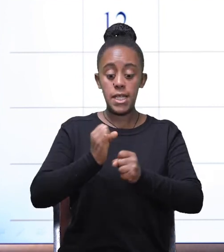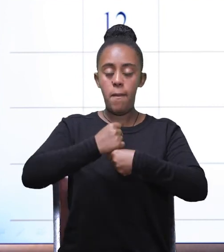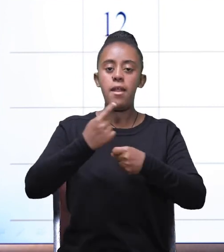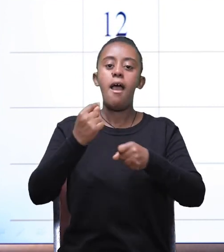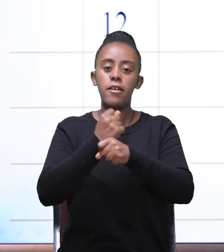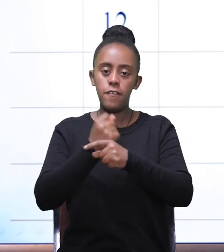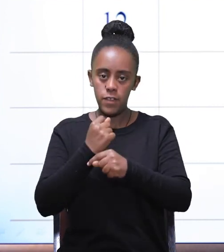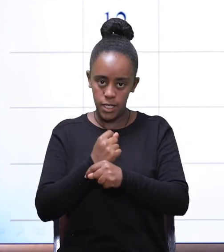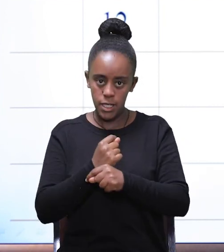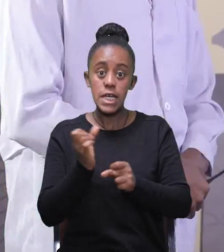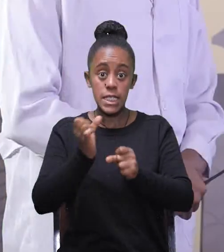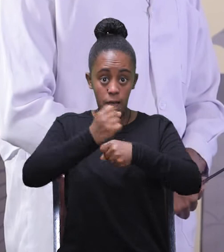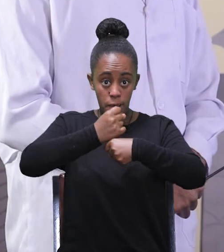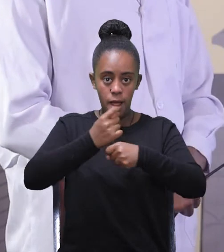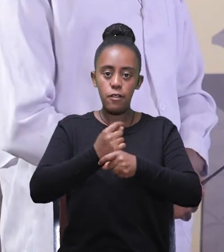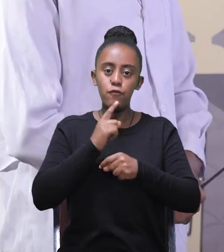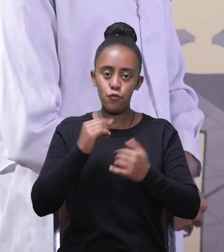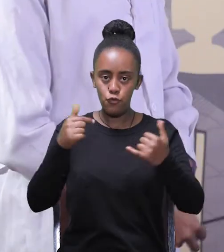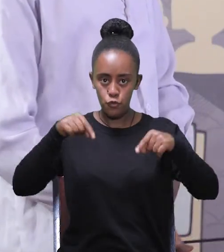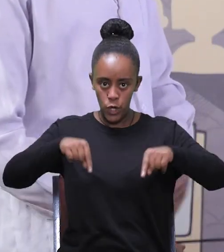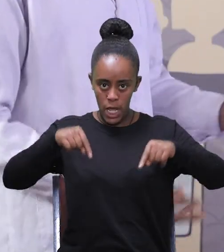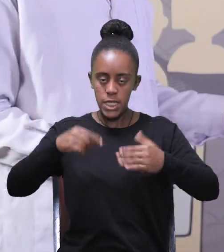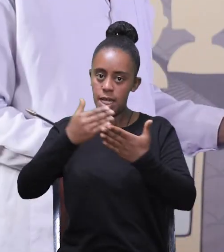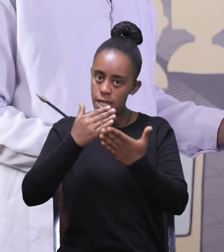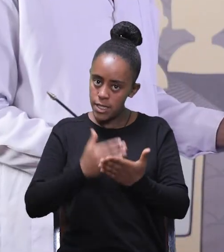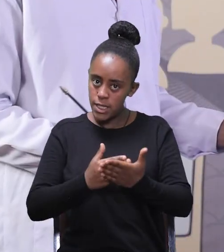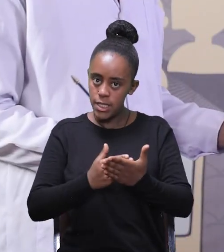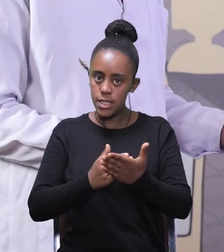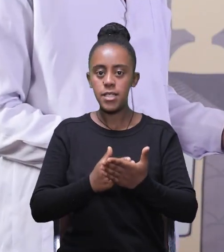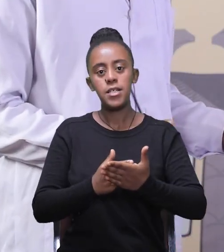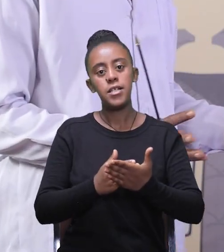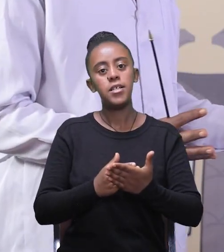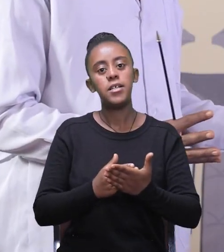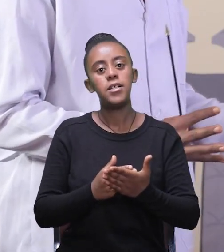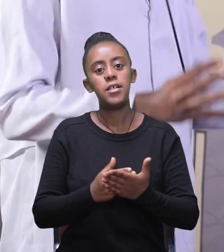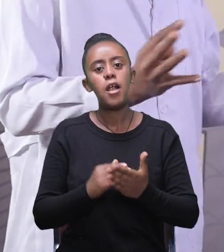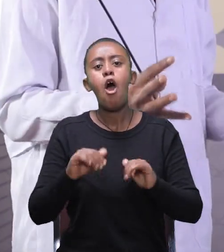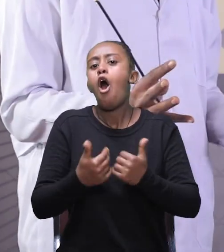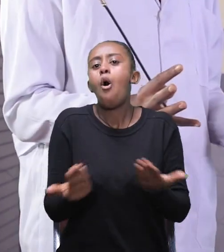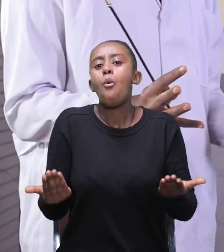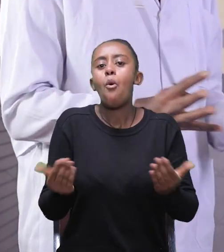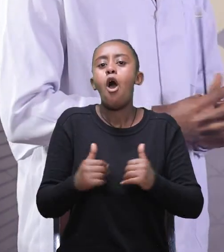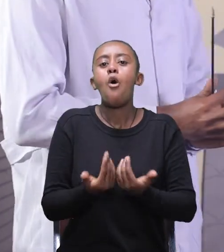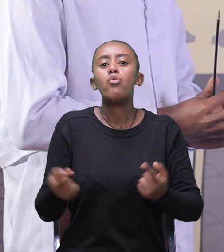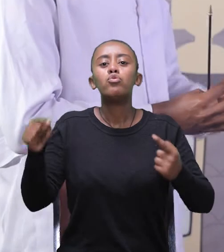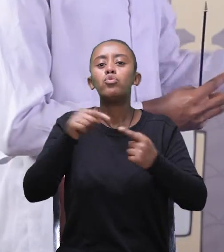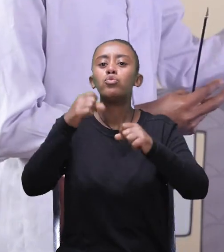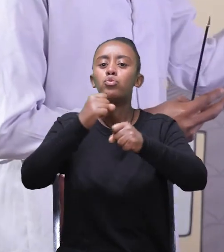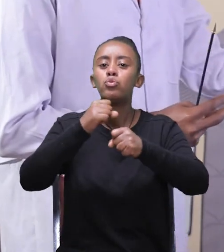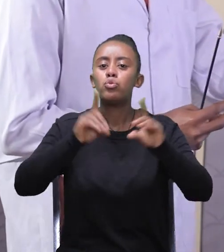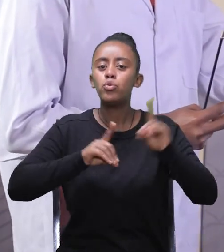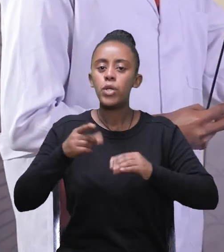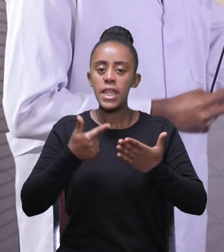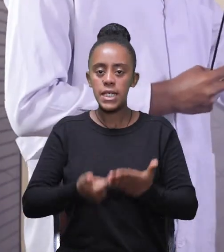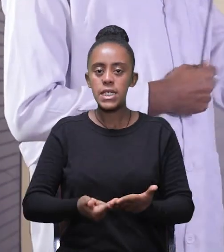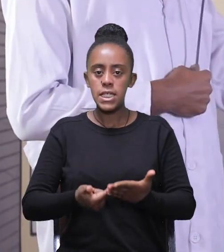lesson. This is the summary activity of today's lesson. Let me tell you how to do this activity. There